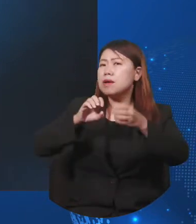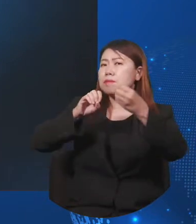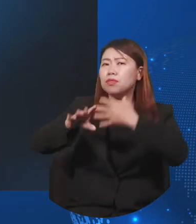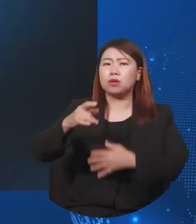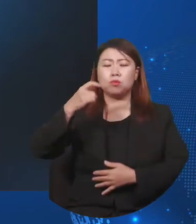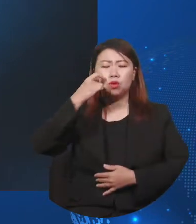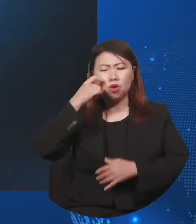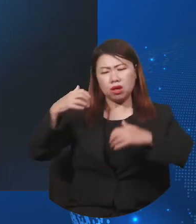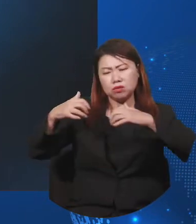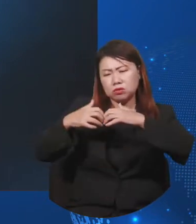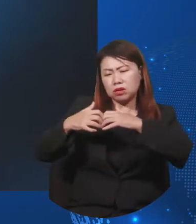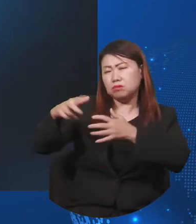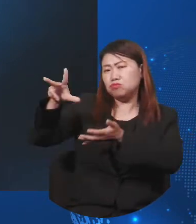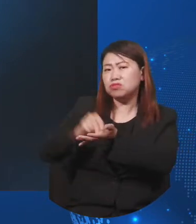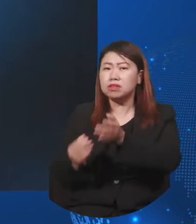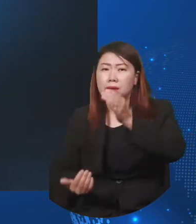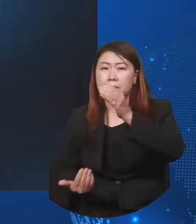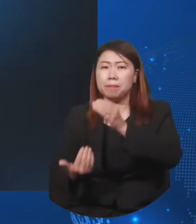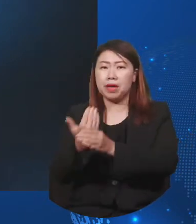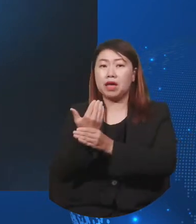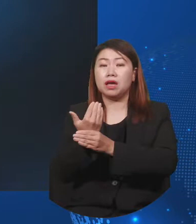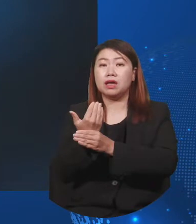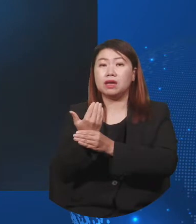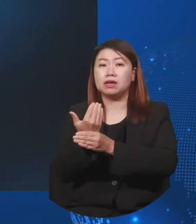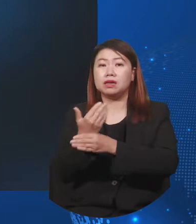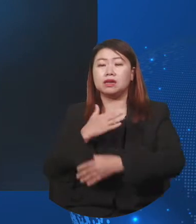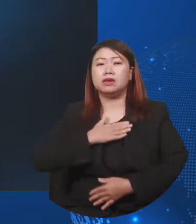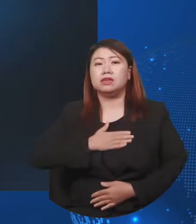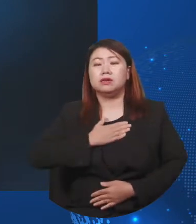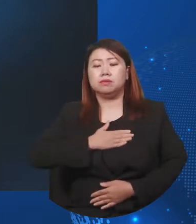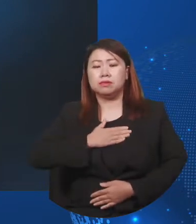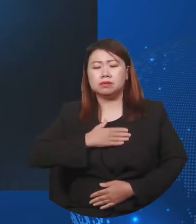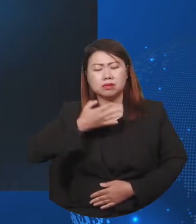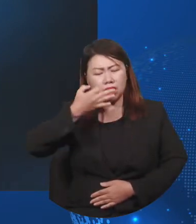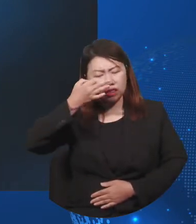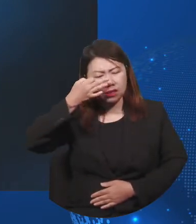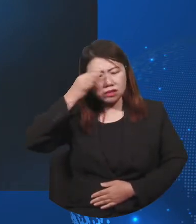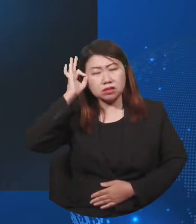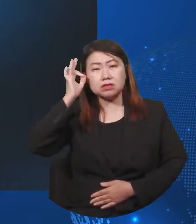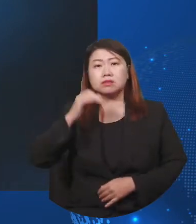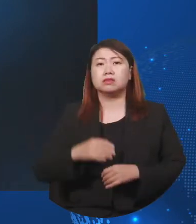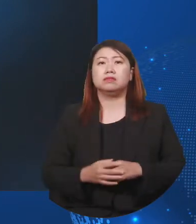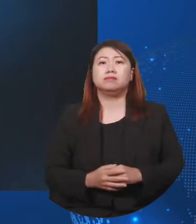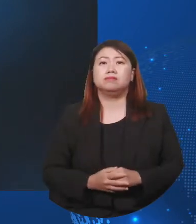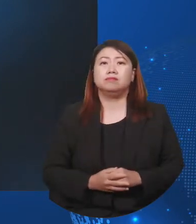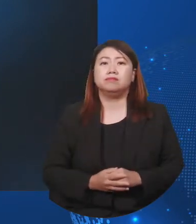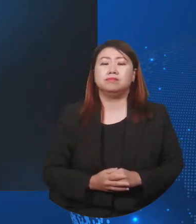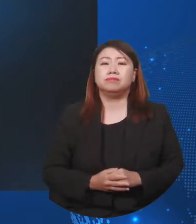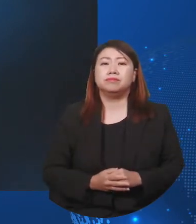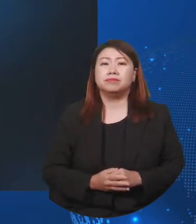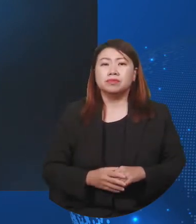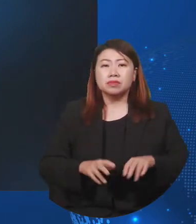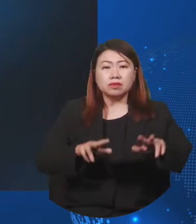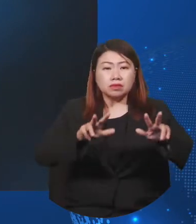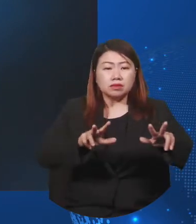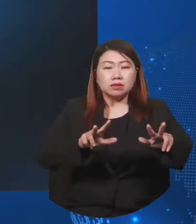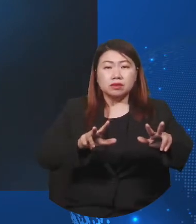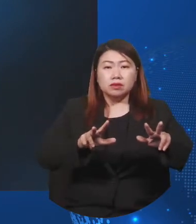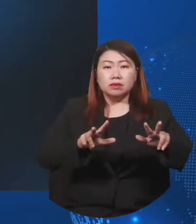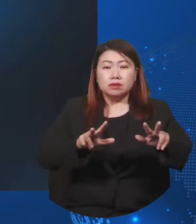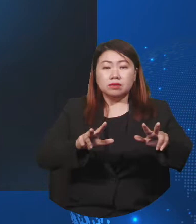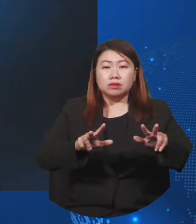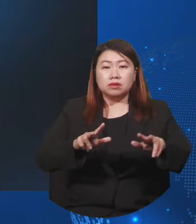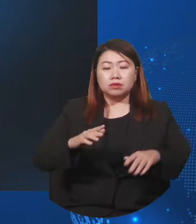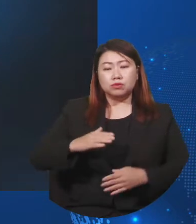these can at times shatter our belief in the meaning of humanity and